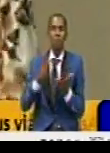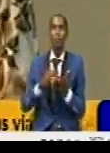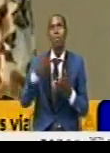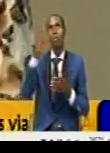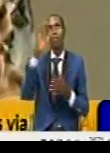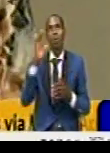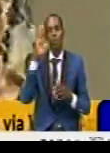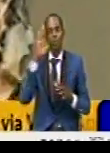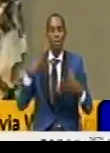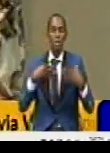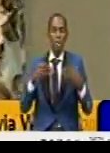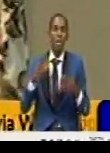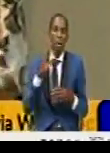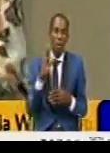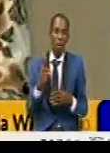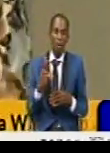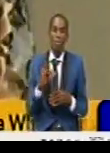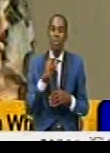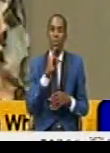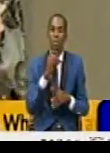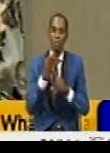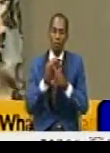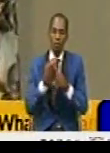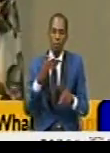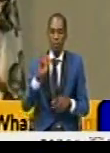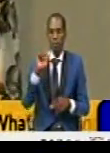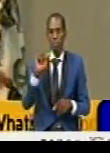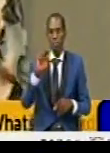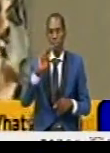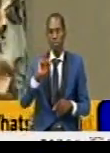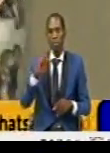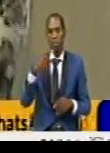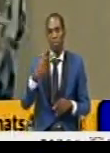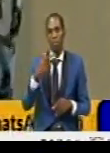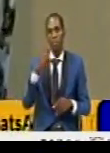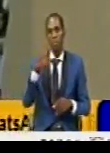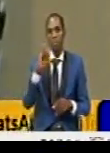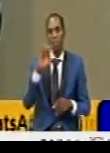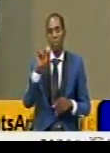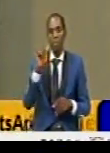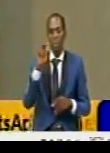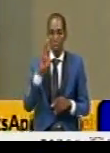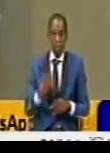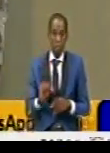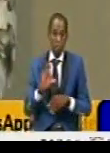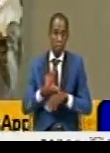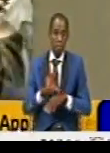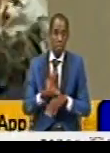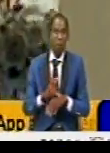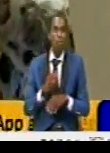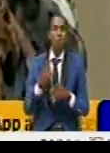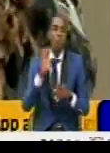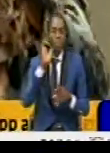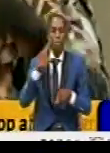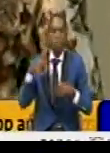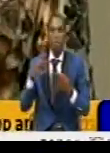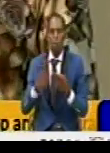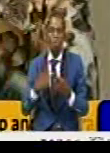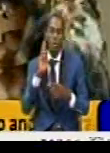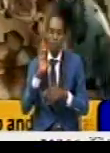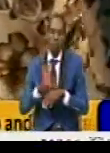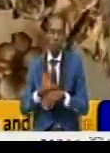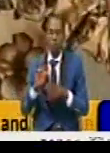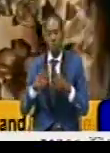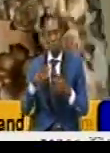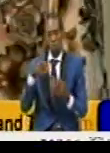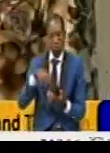not willing to go again. She was saying that God will heal her, that God will heal her. She's from Anglican communion. So sometimes in the village, she will go